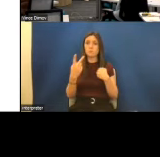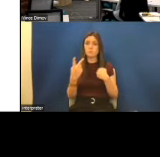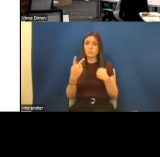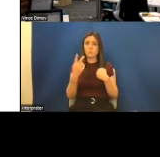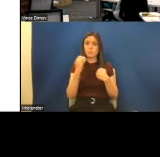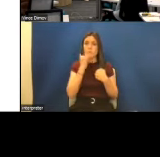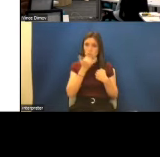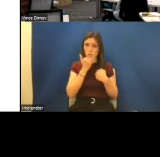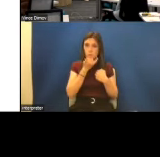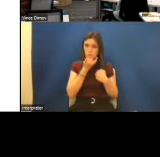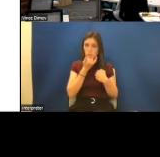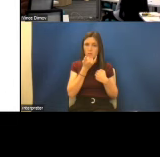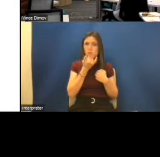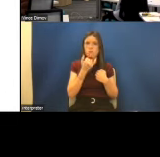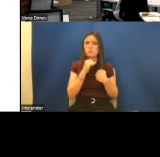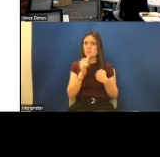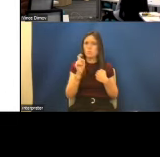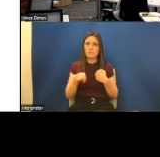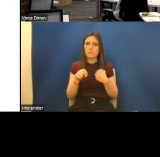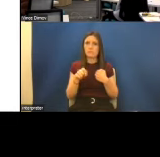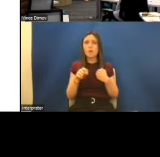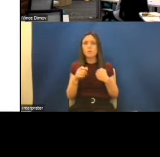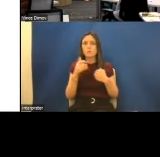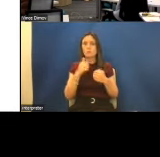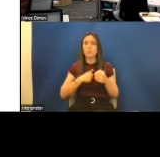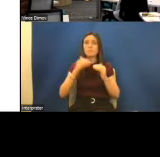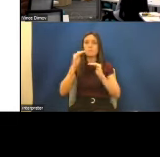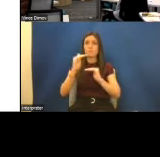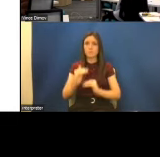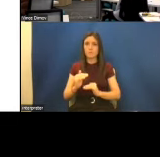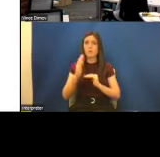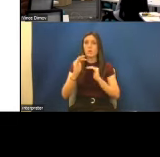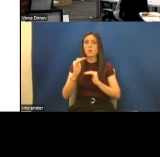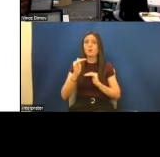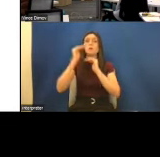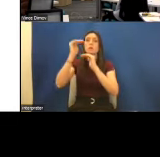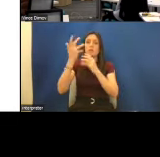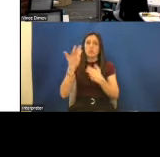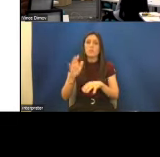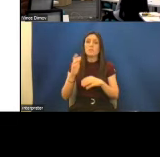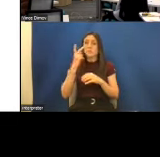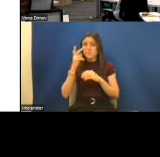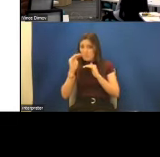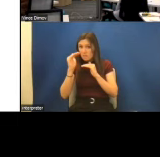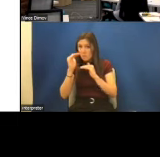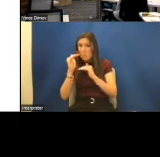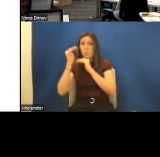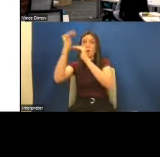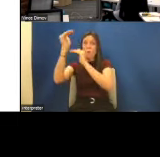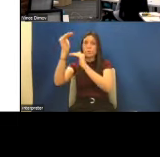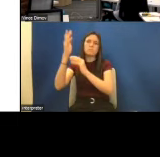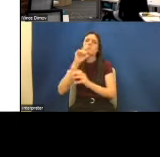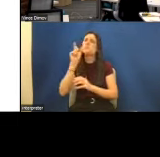here, so we didn't go backwards, okay? Now it was the understanding that then you would go back this whole bracket. You don't go back the whole